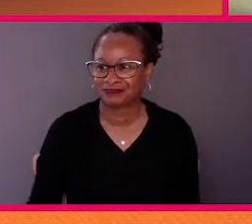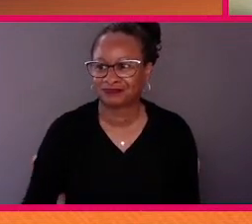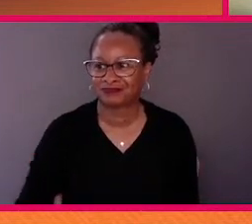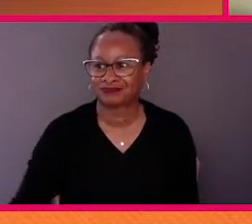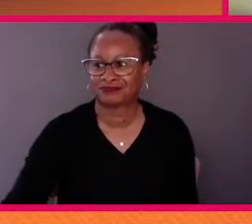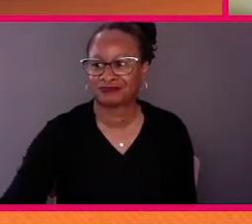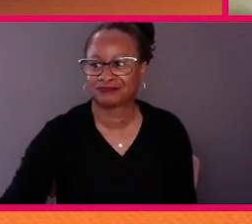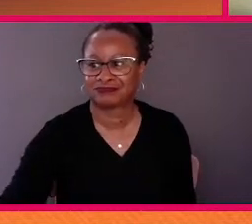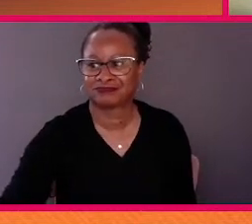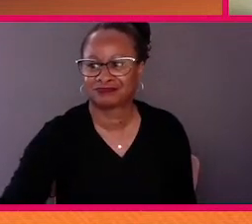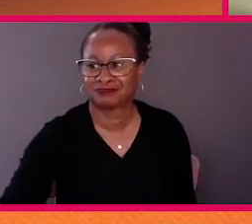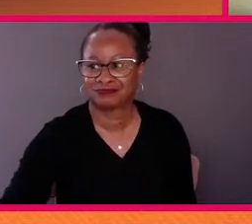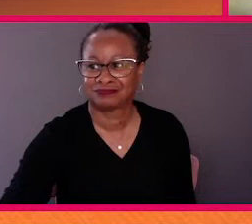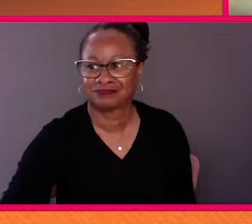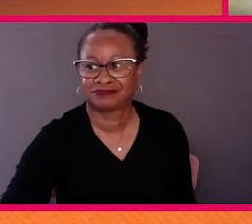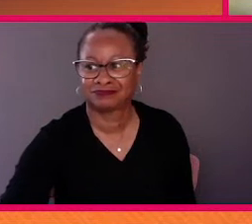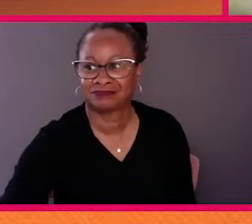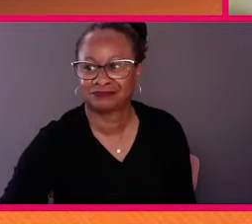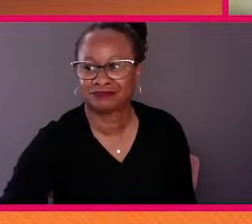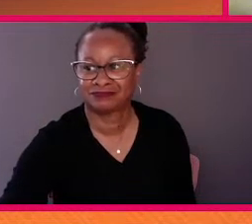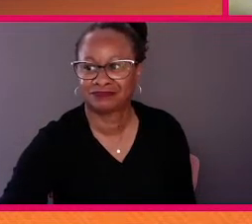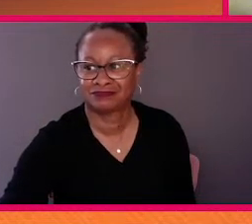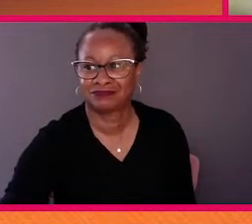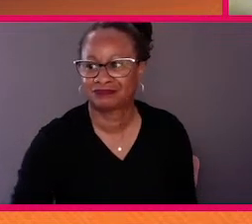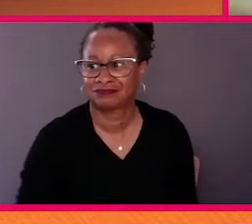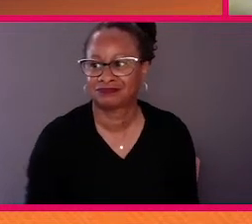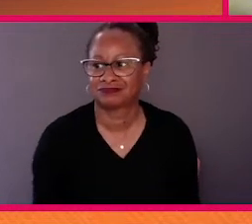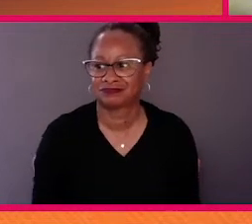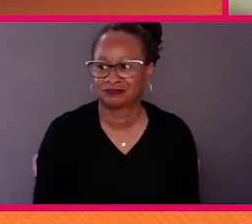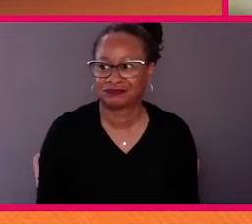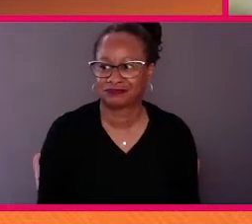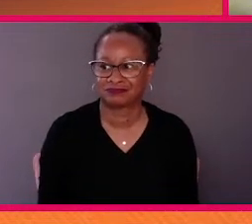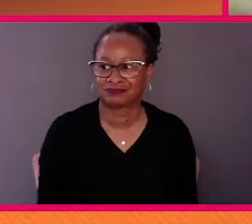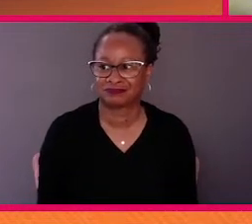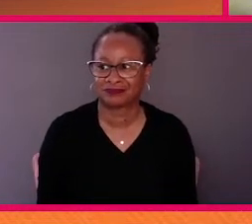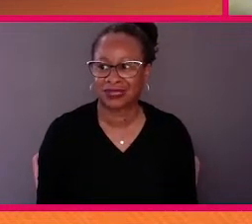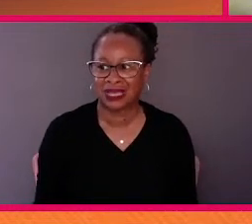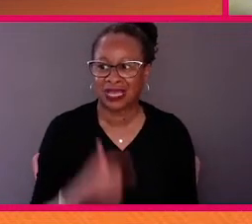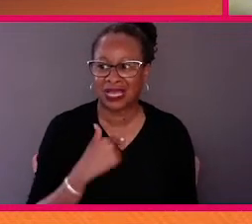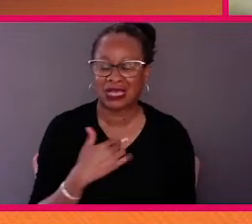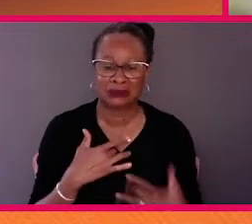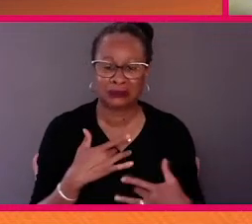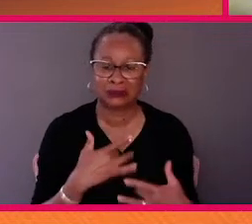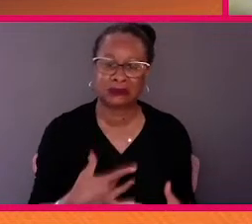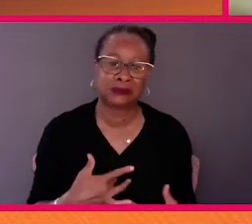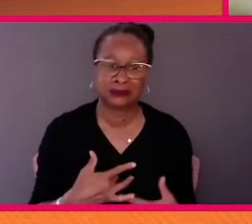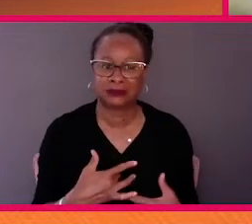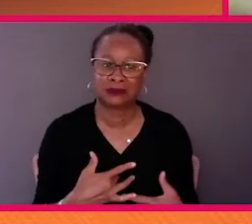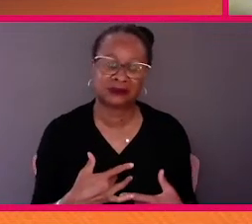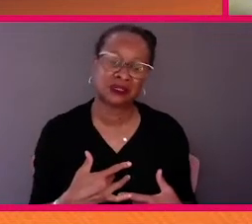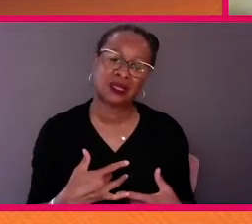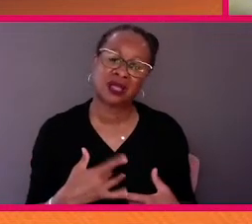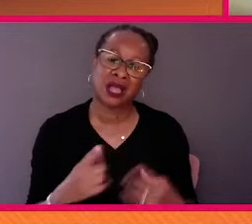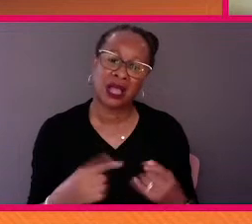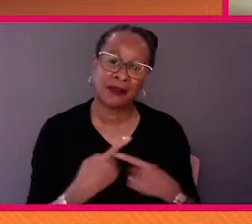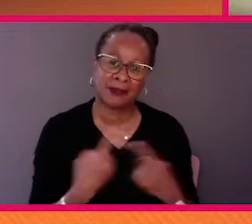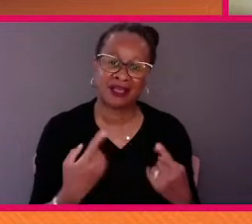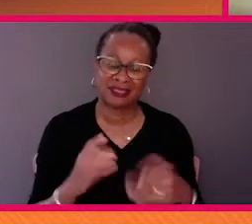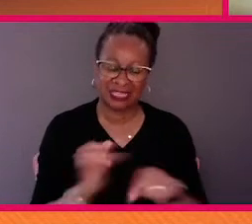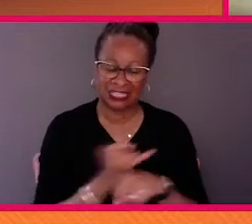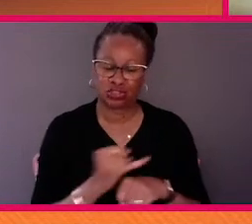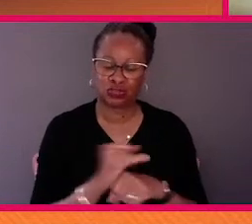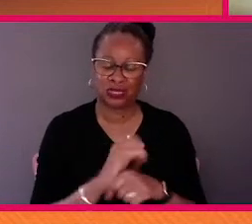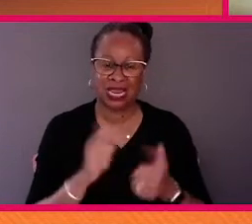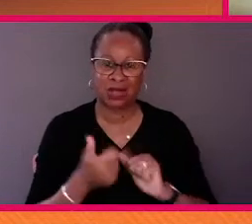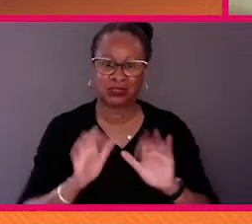I feel like I'm disheartened by the state of the industry and how much it's pushing towards